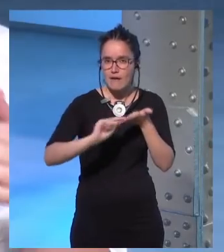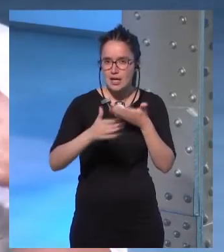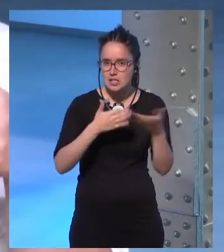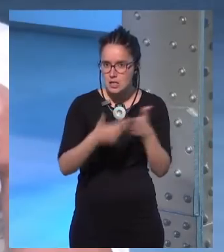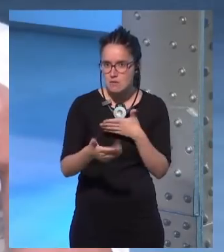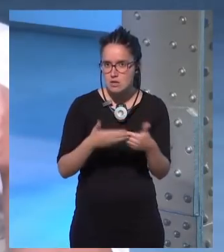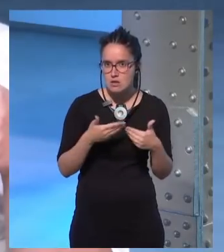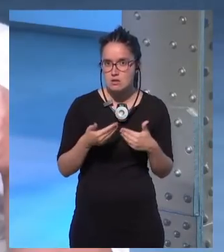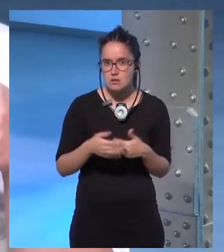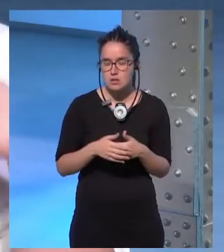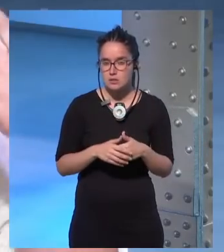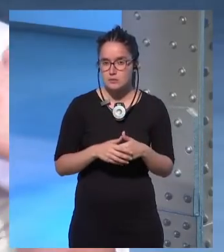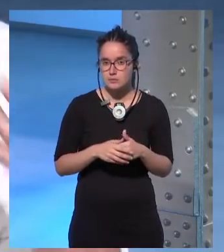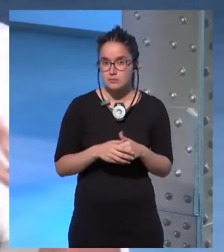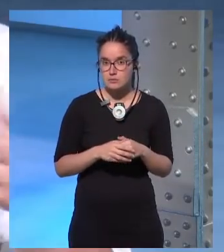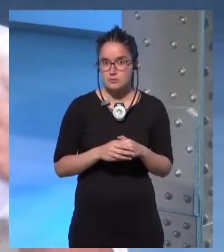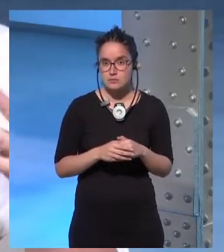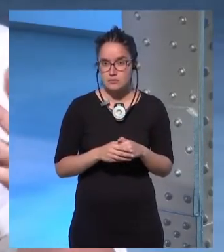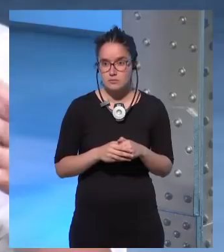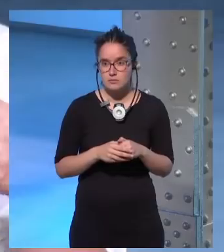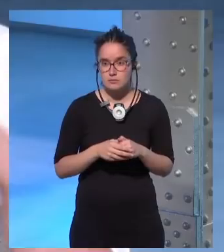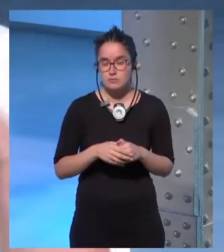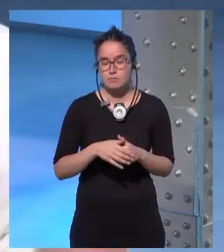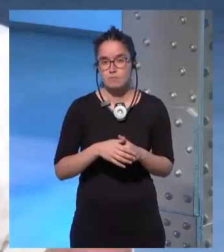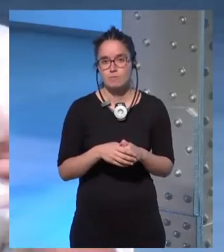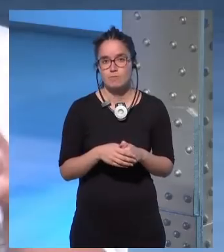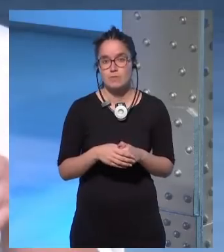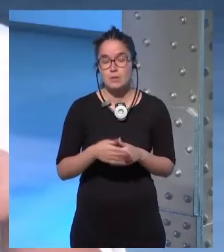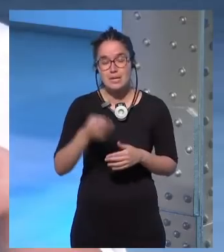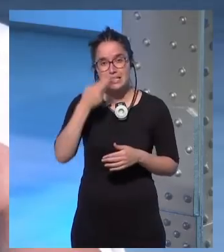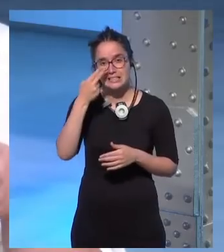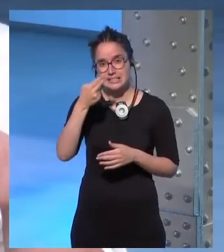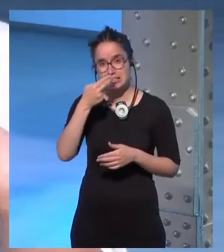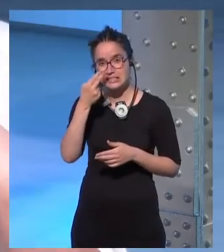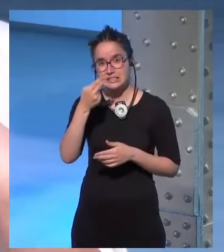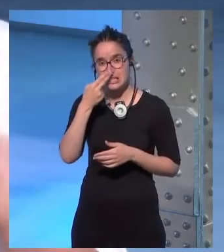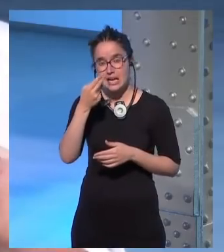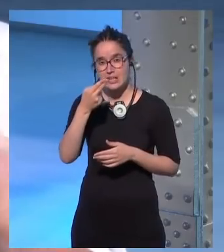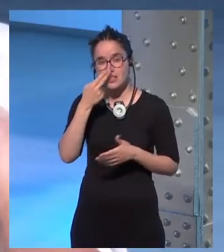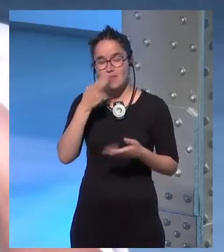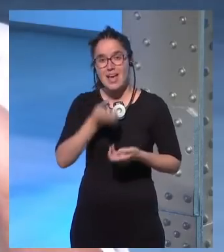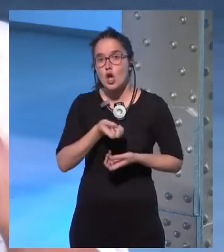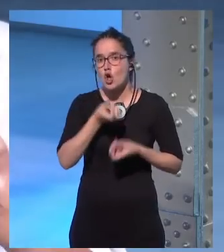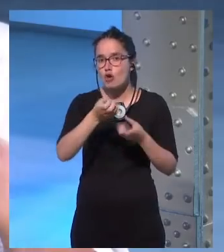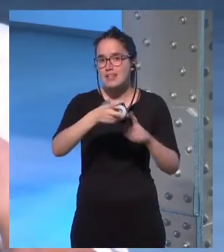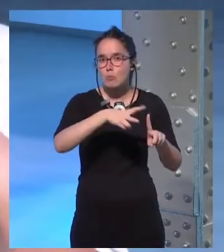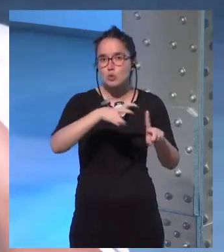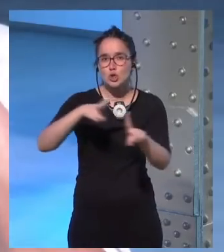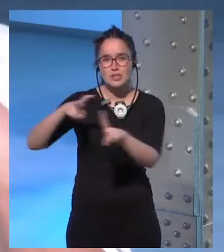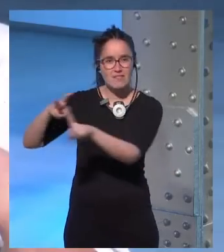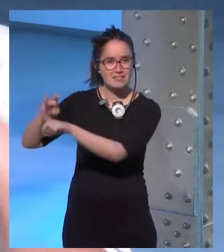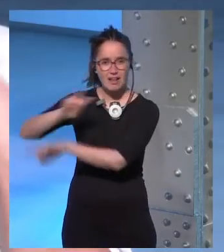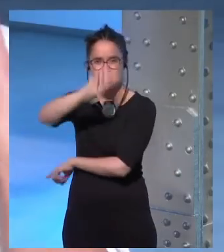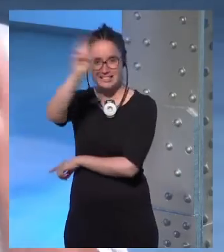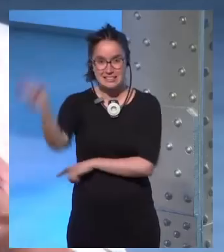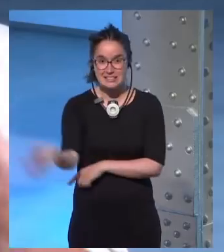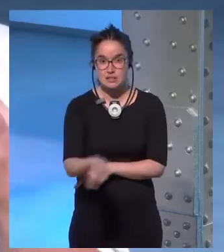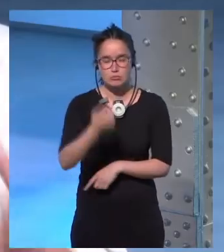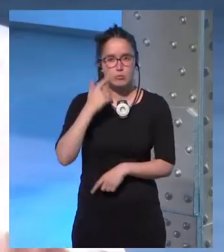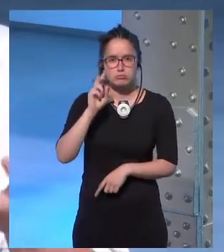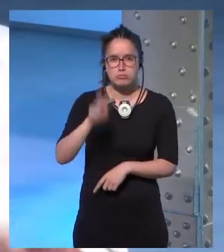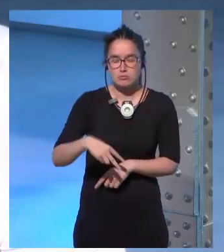Jeff Ryman, he said, I wrote a very violent story then, which is a precursor to Nick's, and he said, as writers, we need to take responsibility for